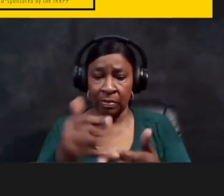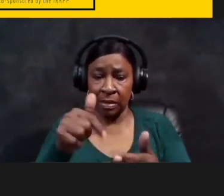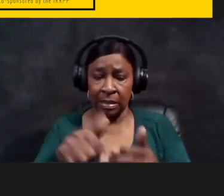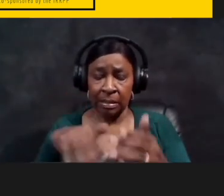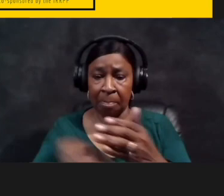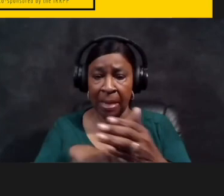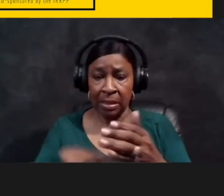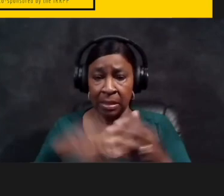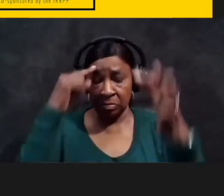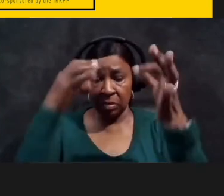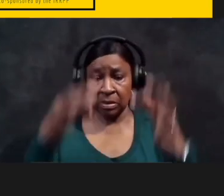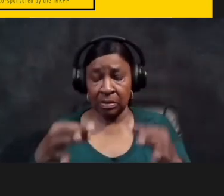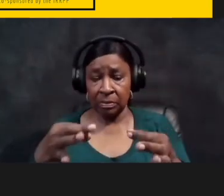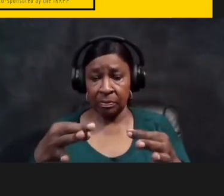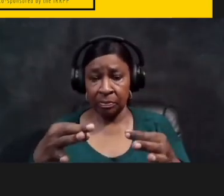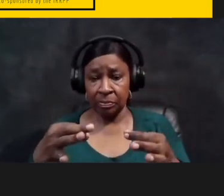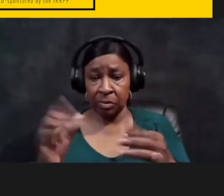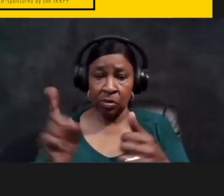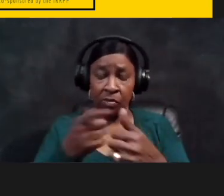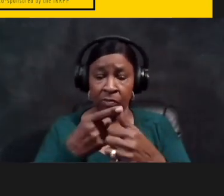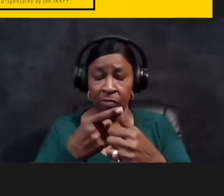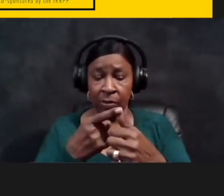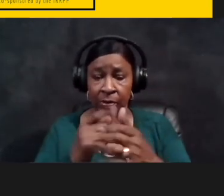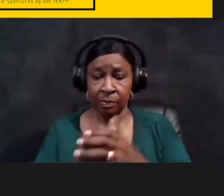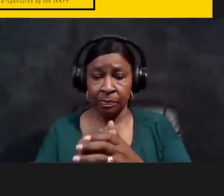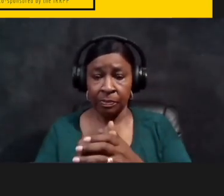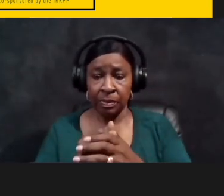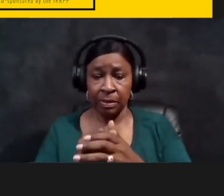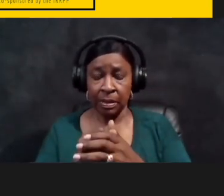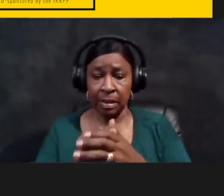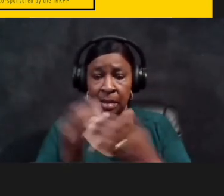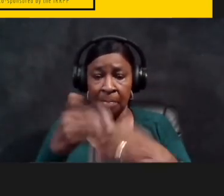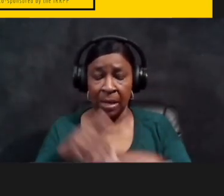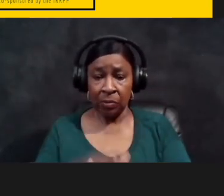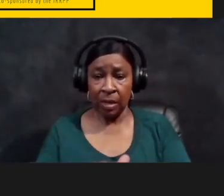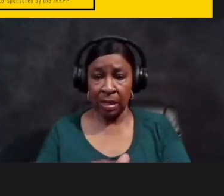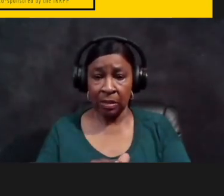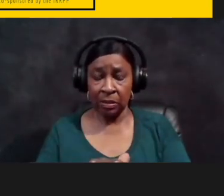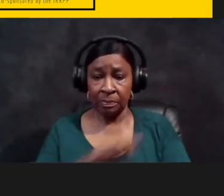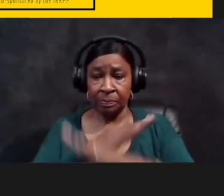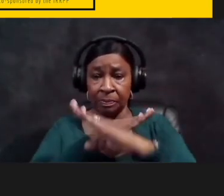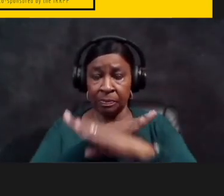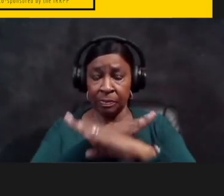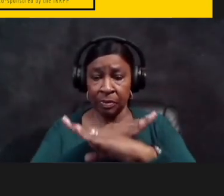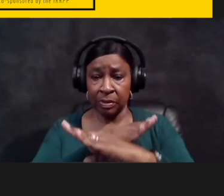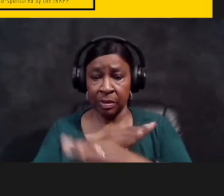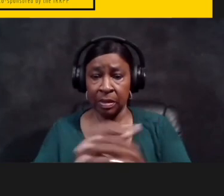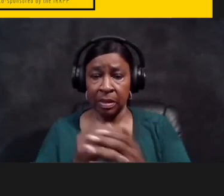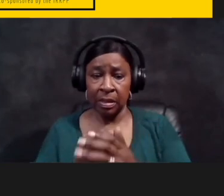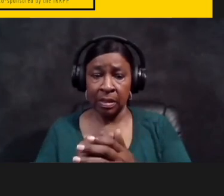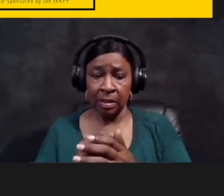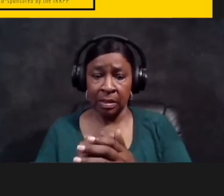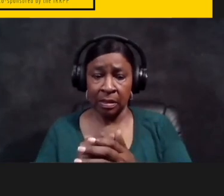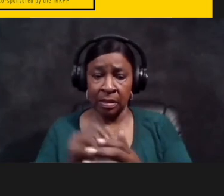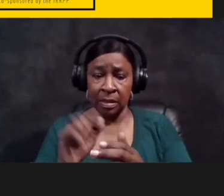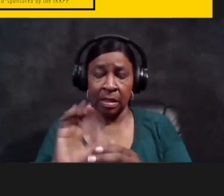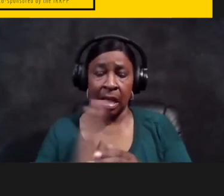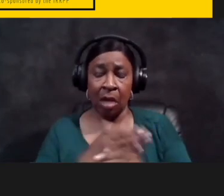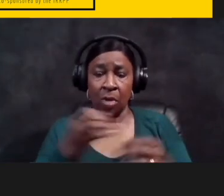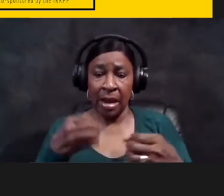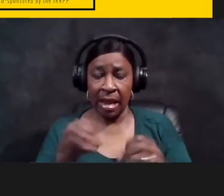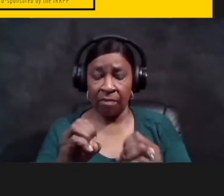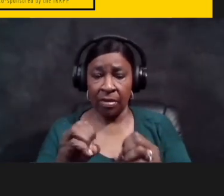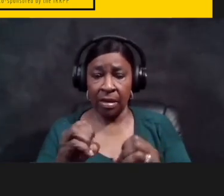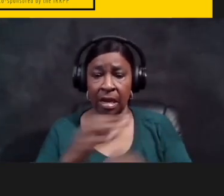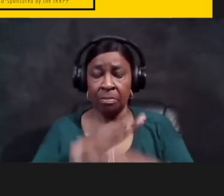conclusions. So first, migration deterrence, which is I define as efforts to prevent people who are